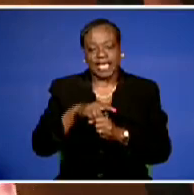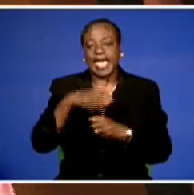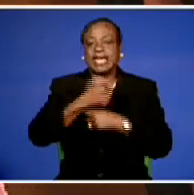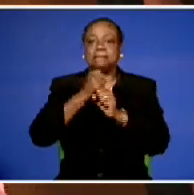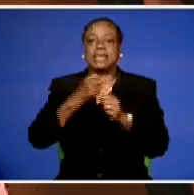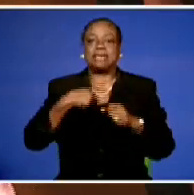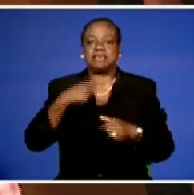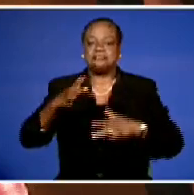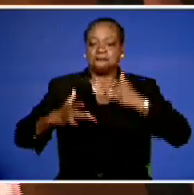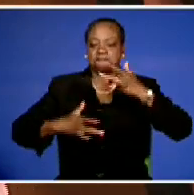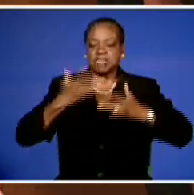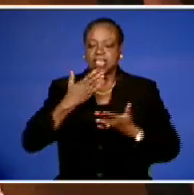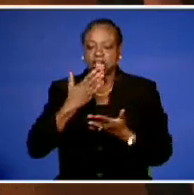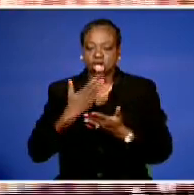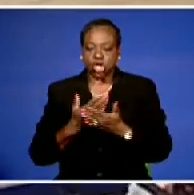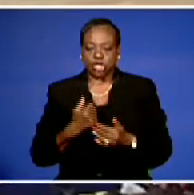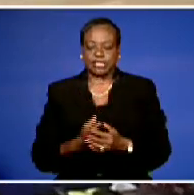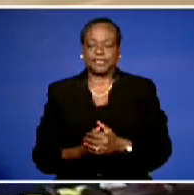feel good.